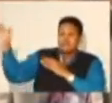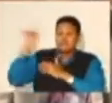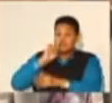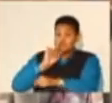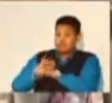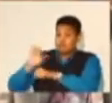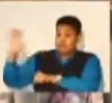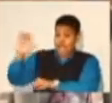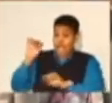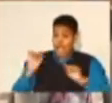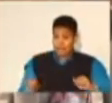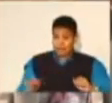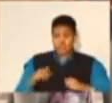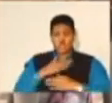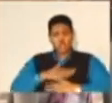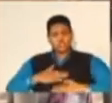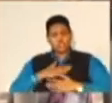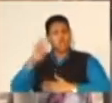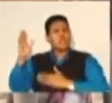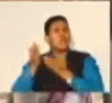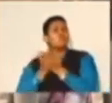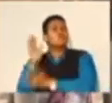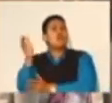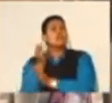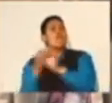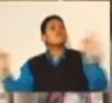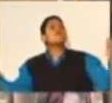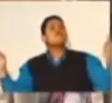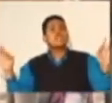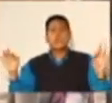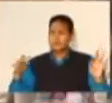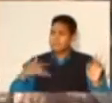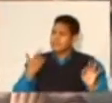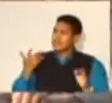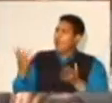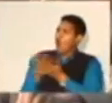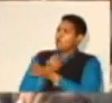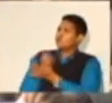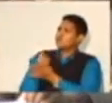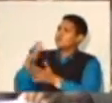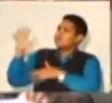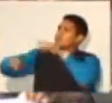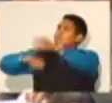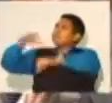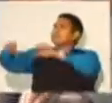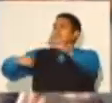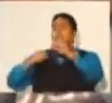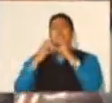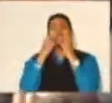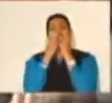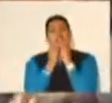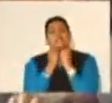enjoy their rights and freedoms and entitlements in a safe, secure and enabling environment.